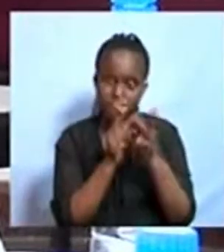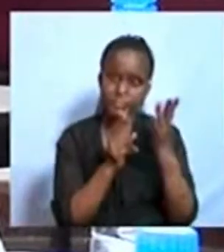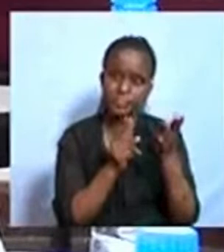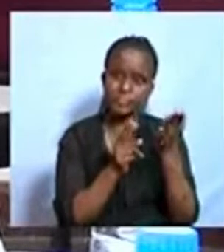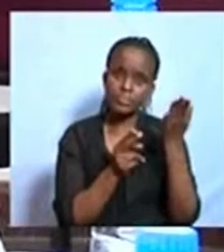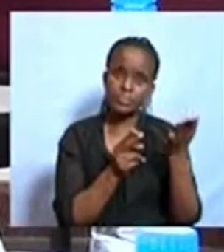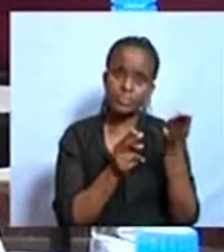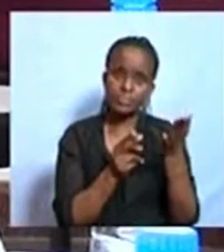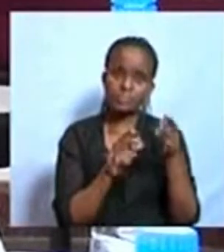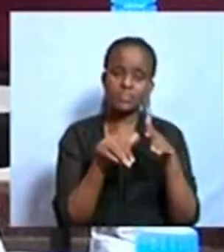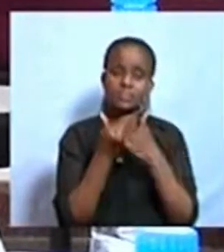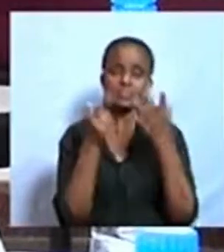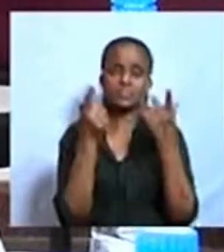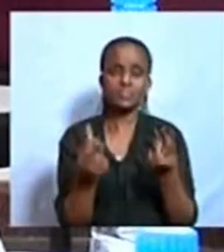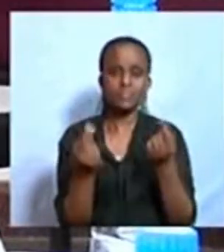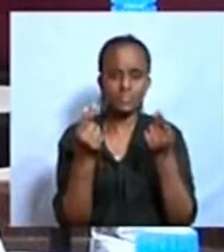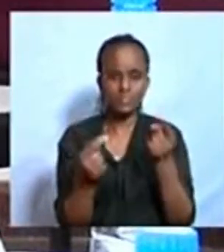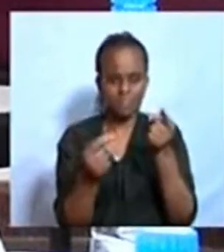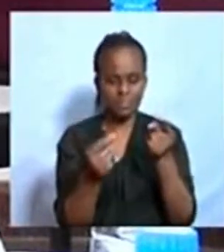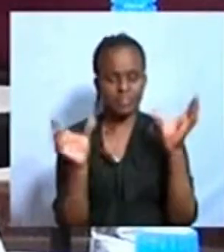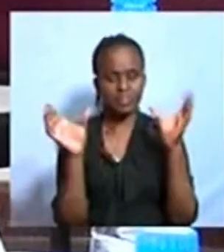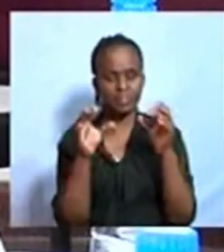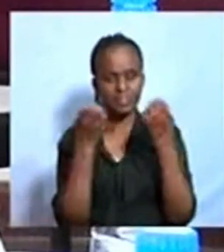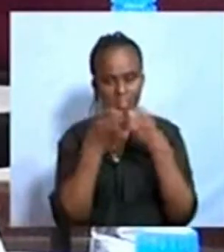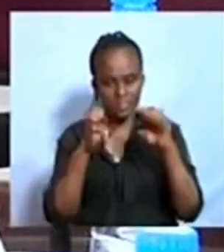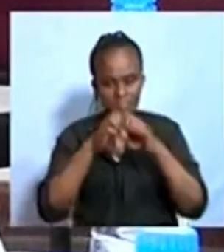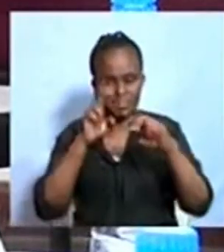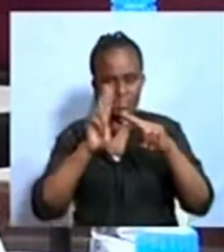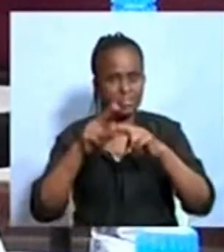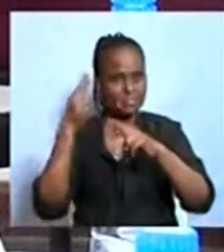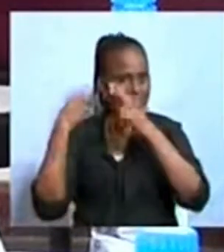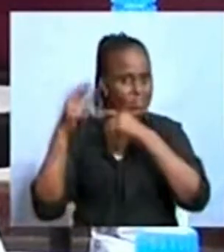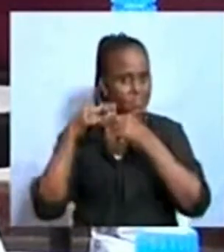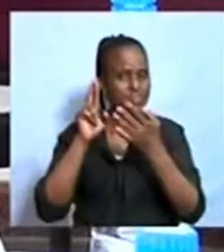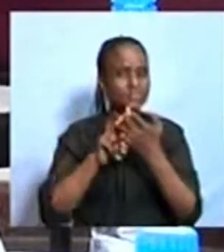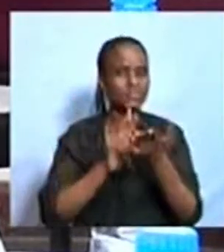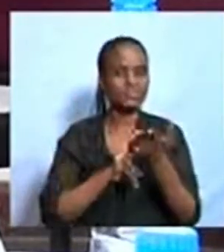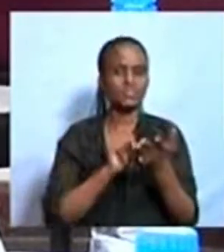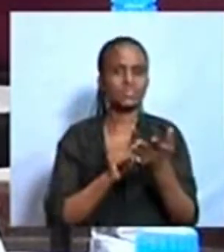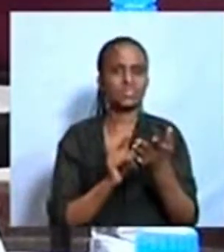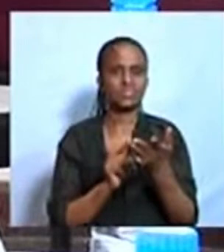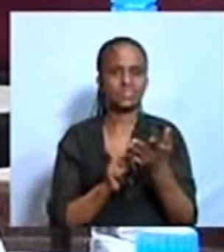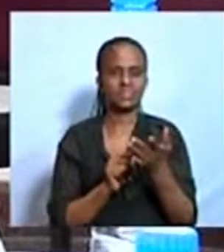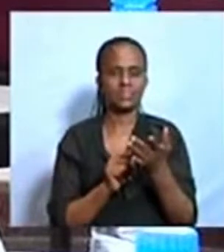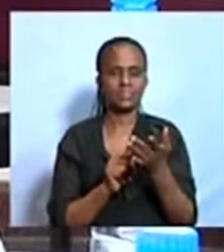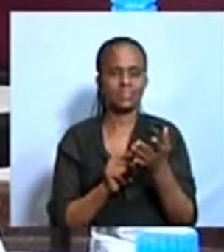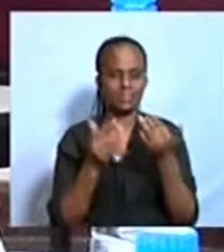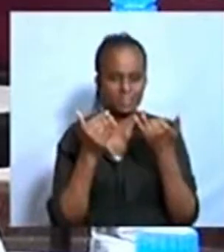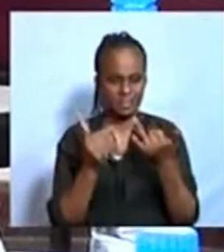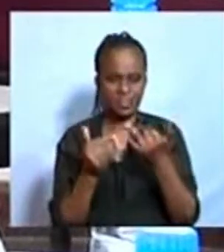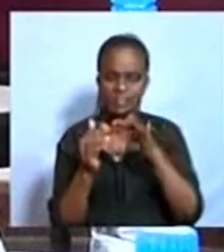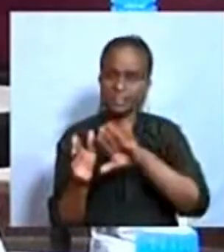on then how frequent should this committee even sit to review the reports. Now,